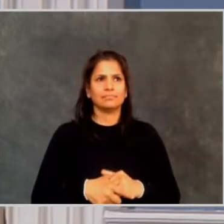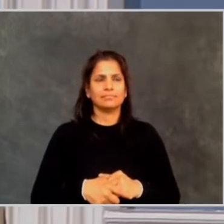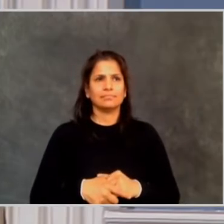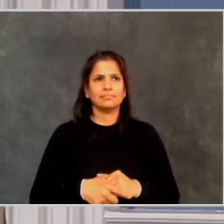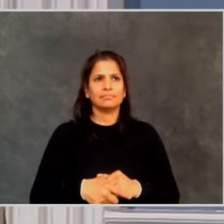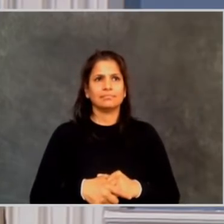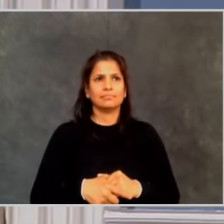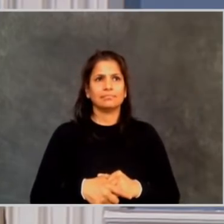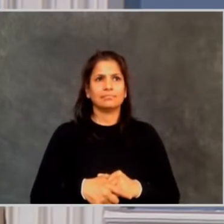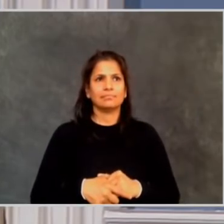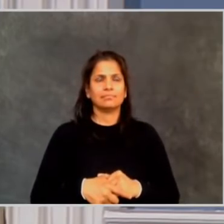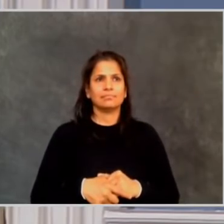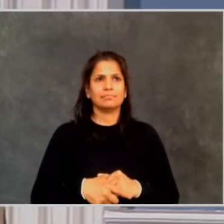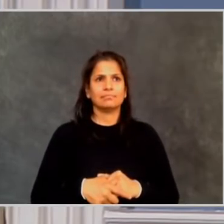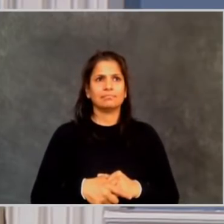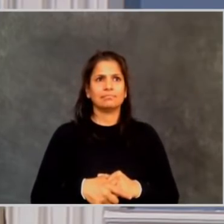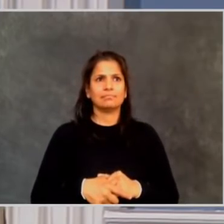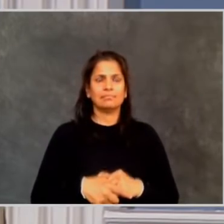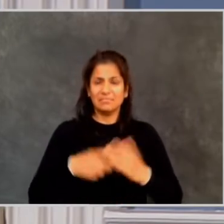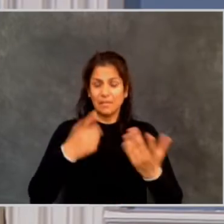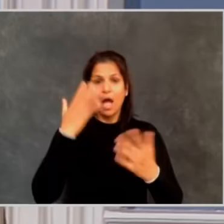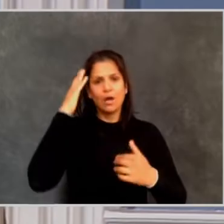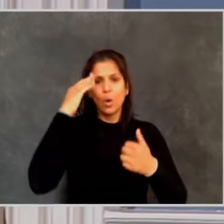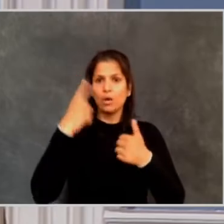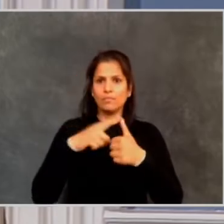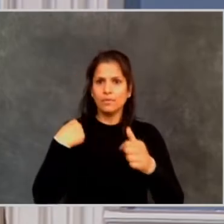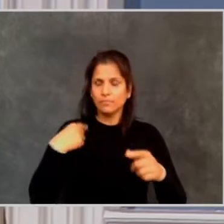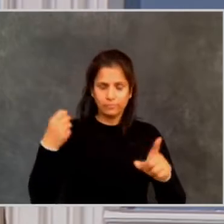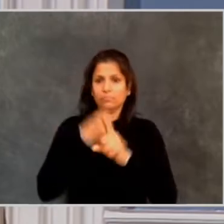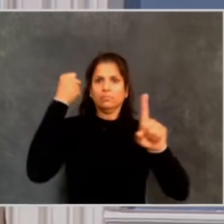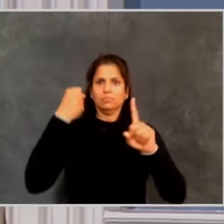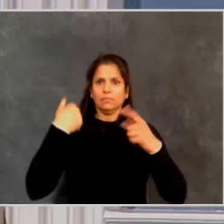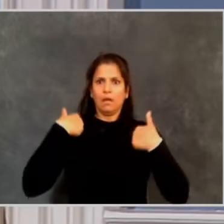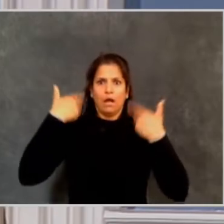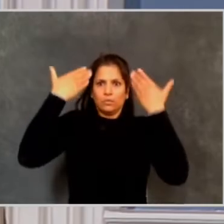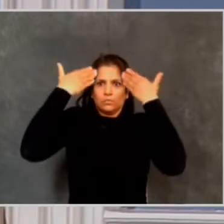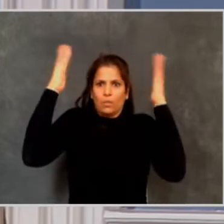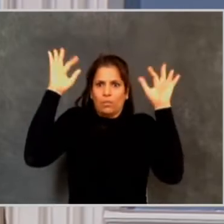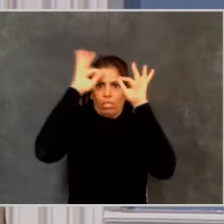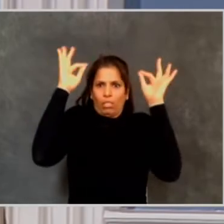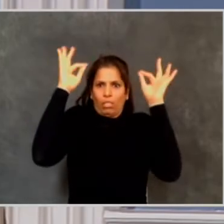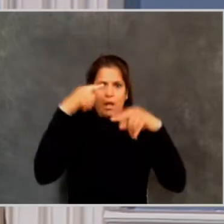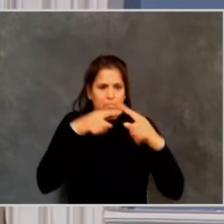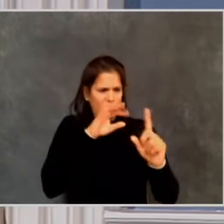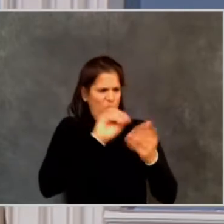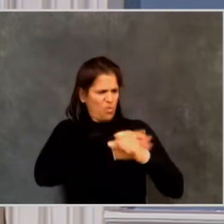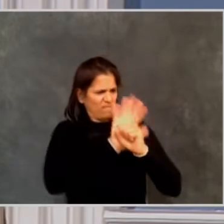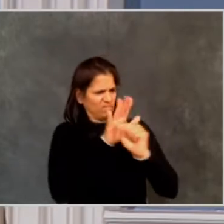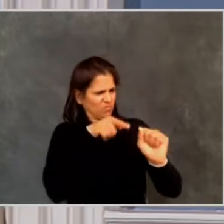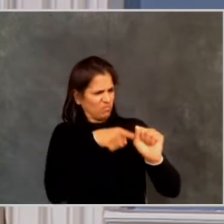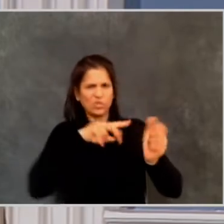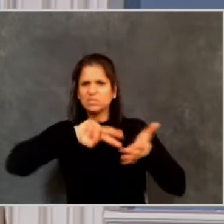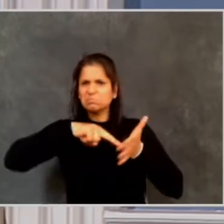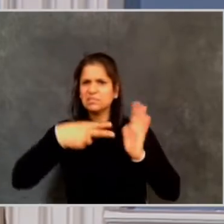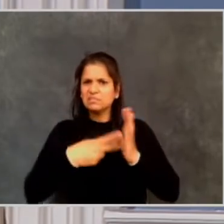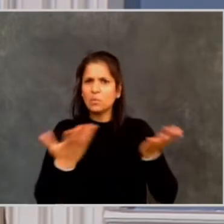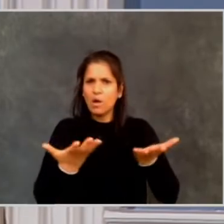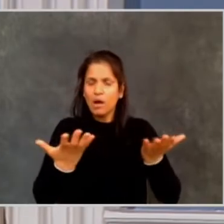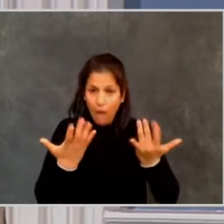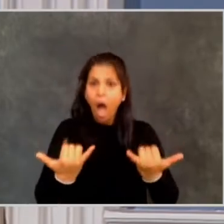that we then now need to leverage those same partners that we used at the beginning in a different way.